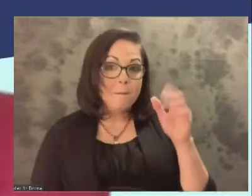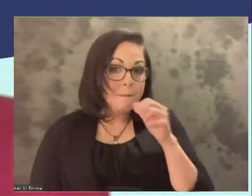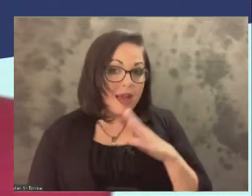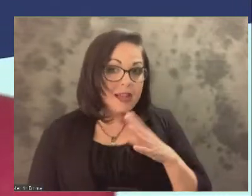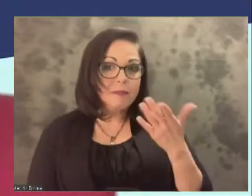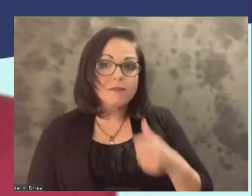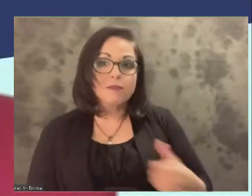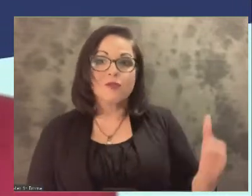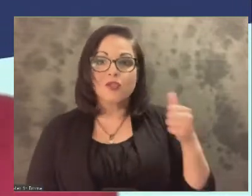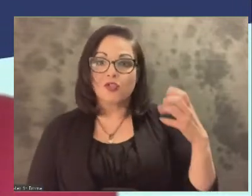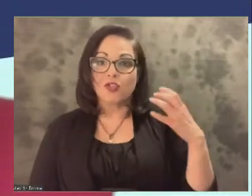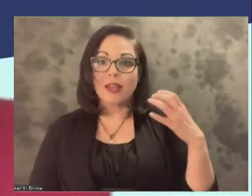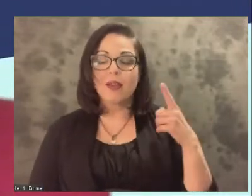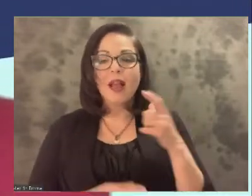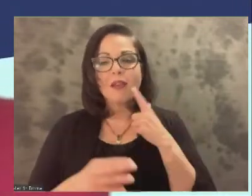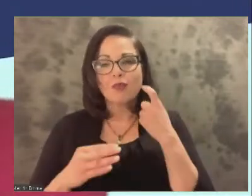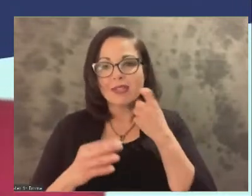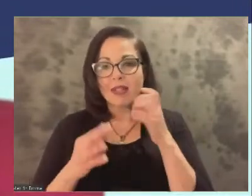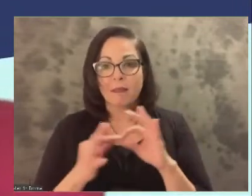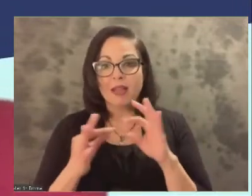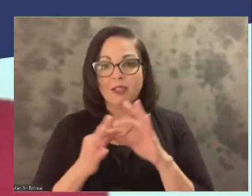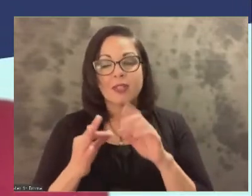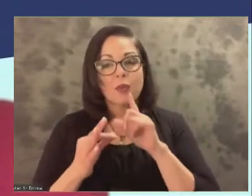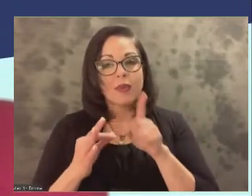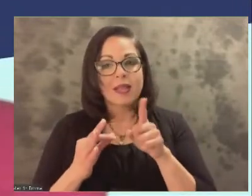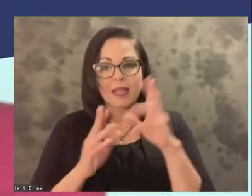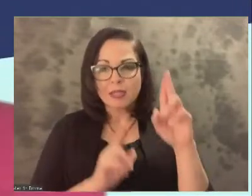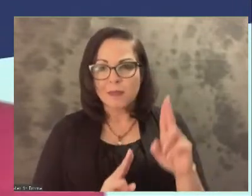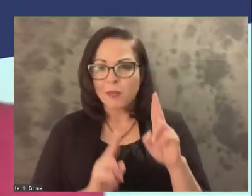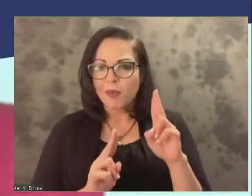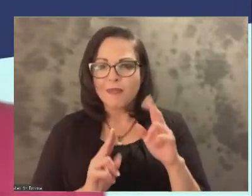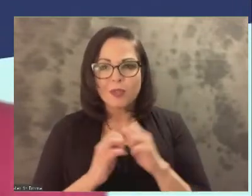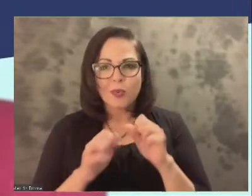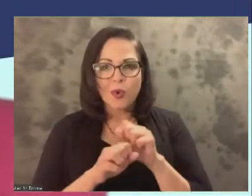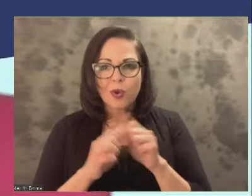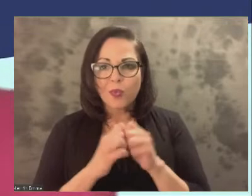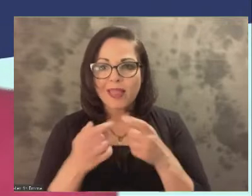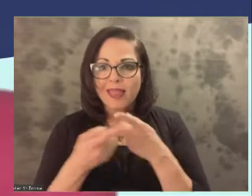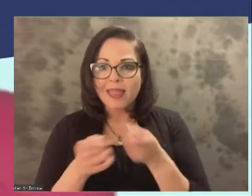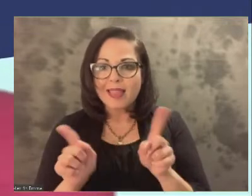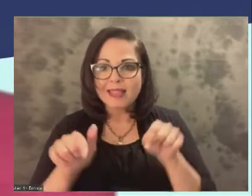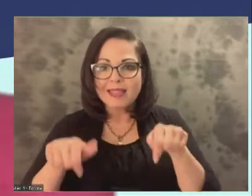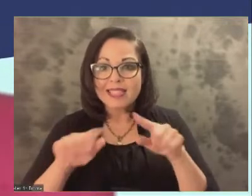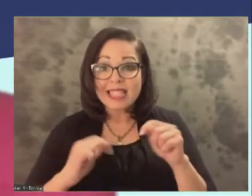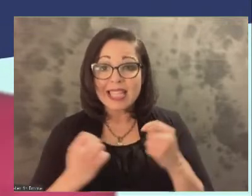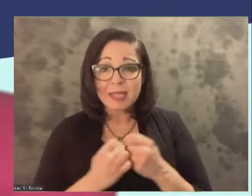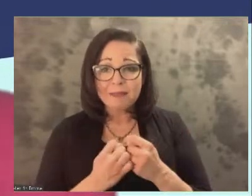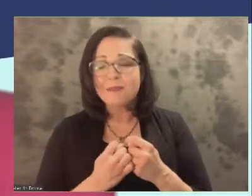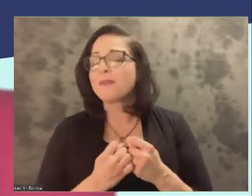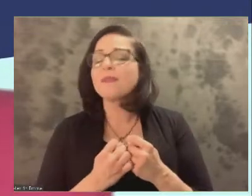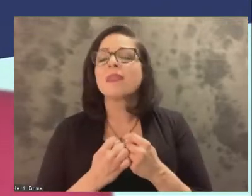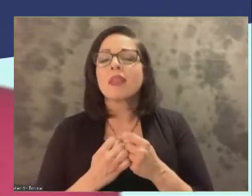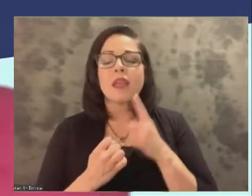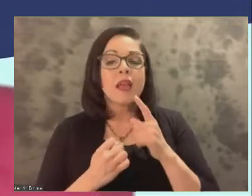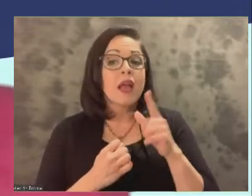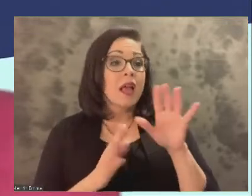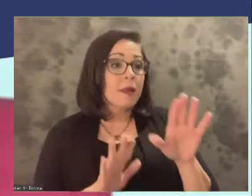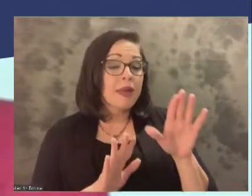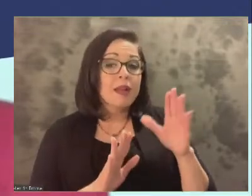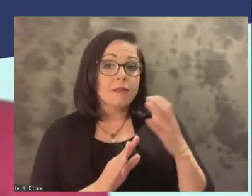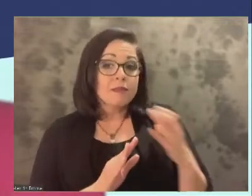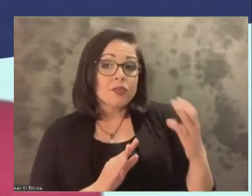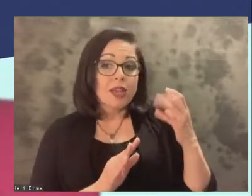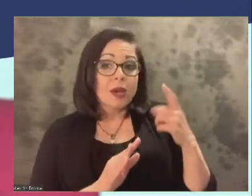I mentioned, it's been really a privilege to work with the team. Madam Chair, before I get into